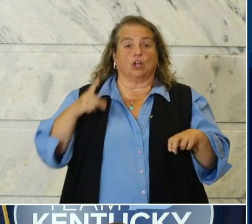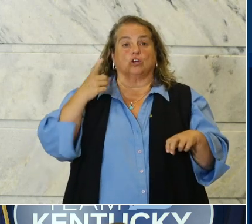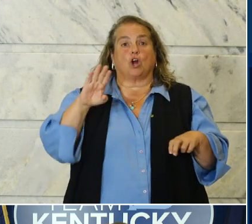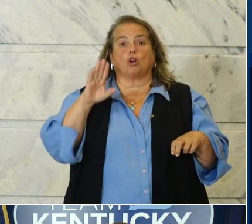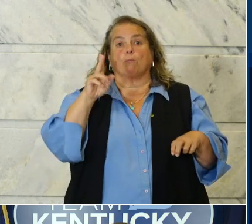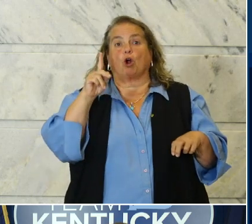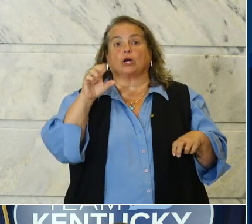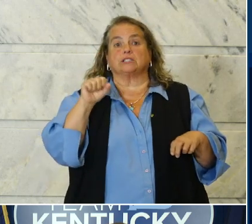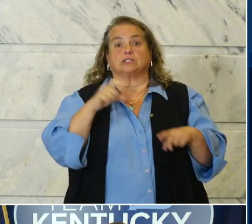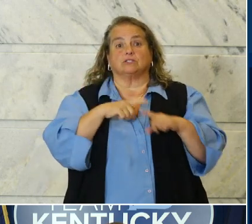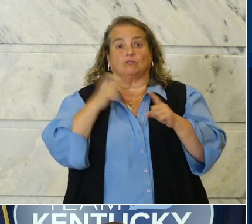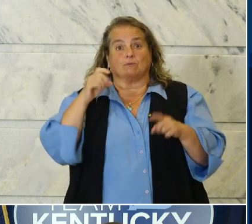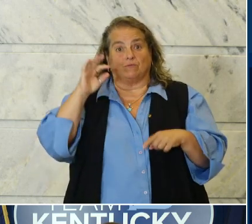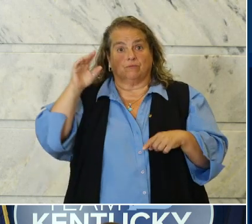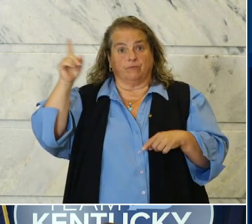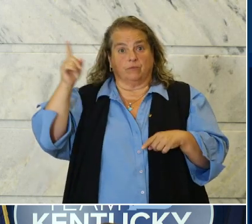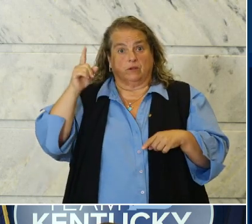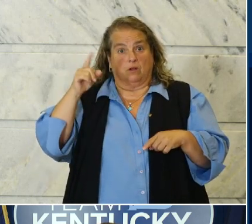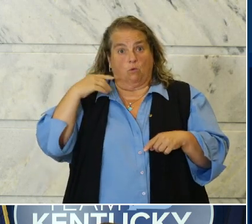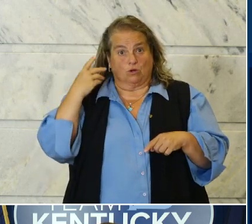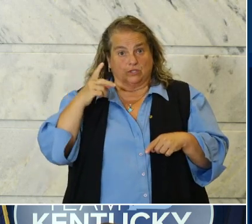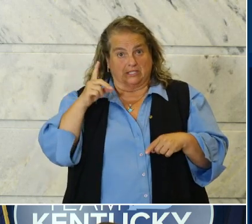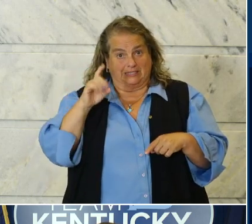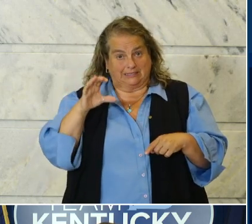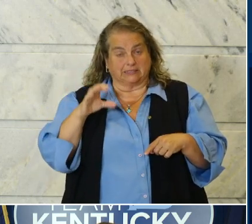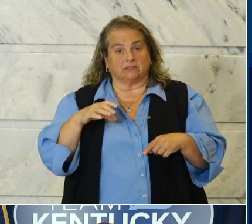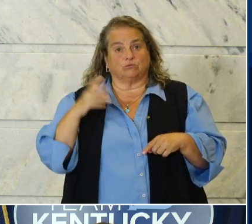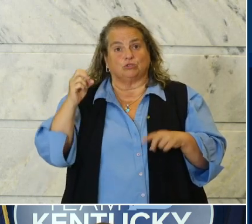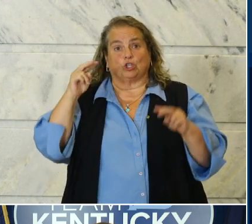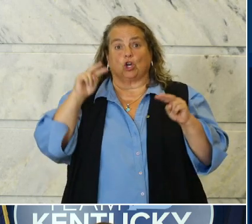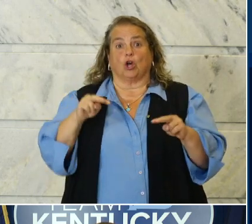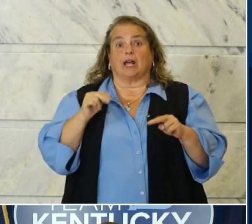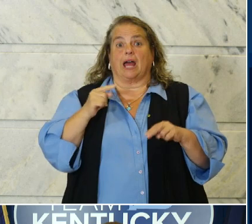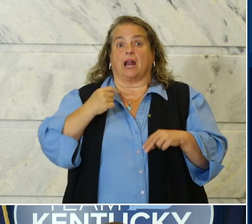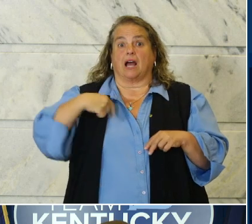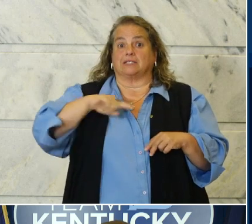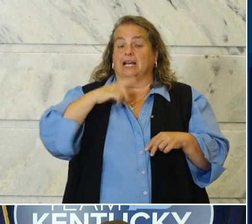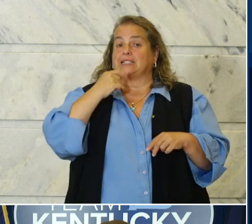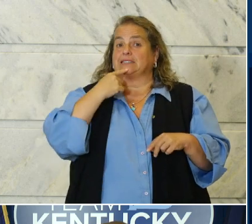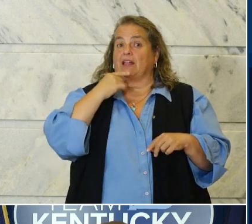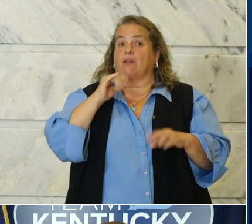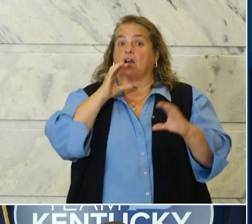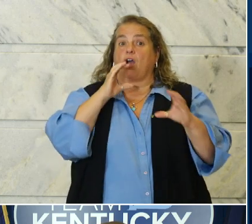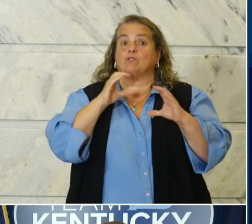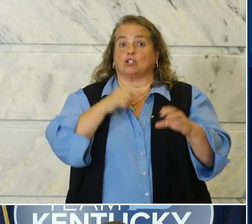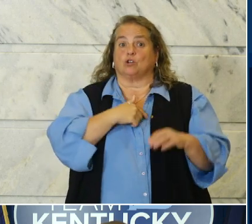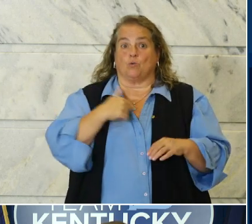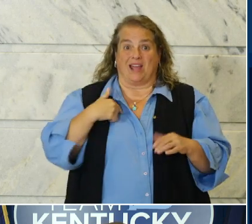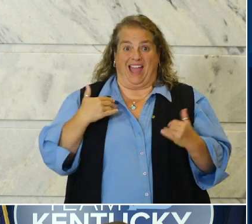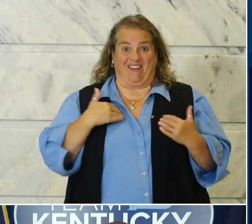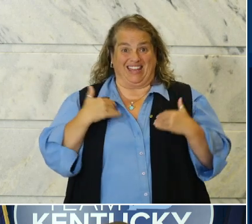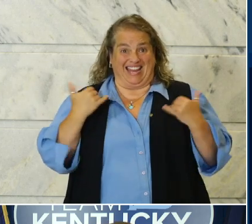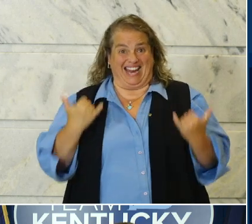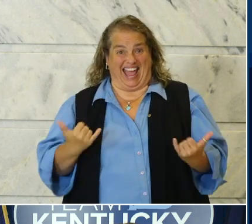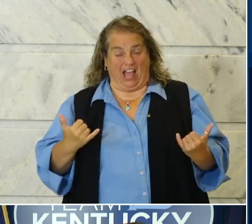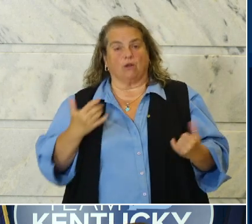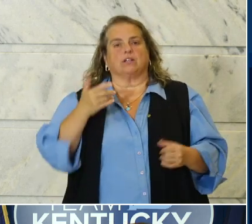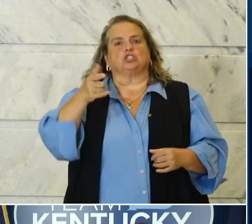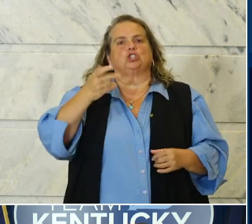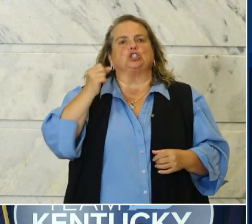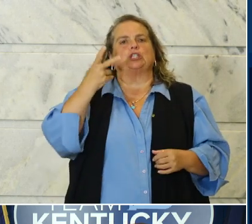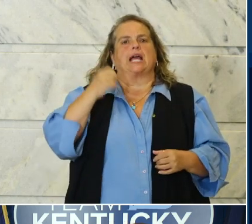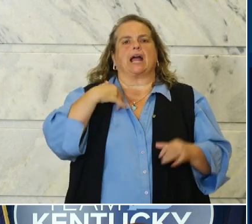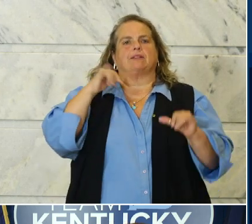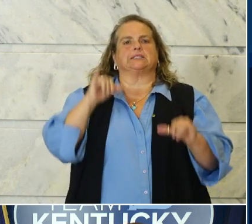Burks, she actually looked at us and said, the conversation we're having right now, we had with Florida and Texas